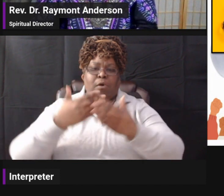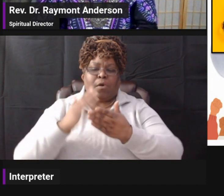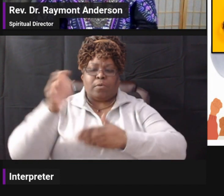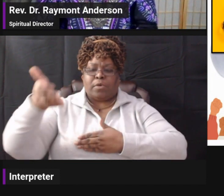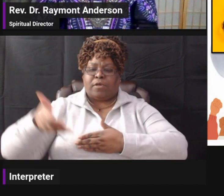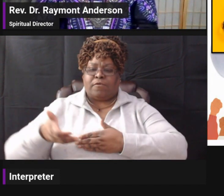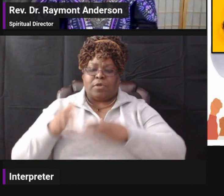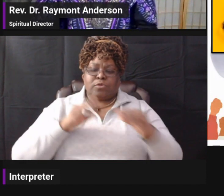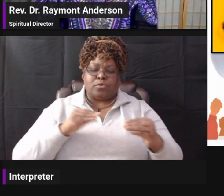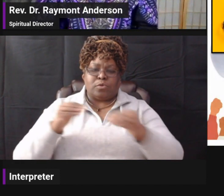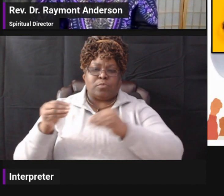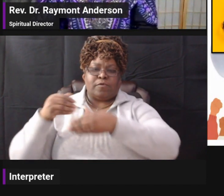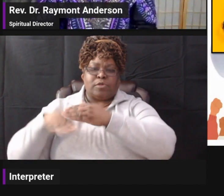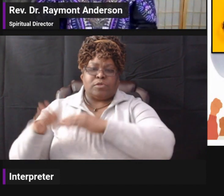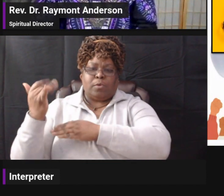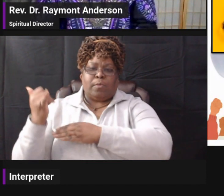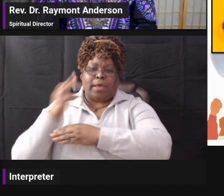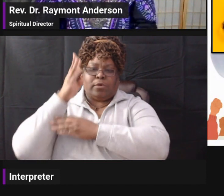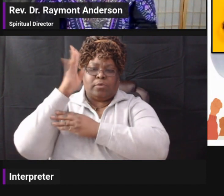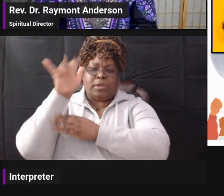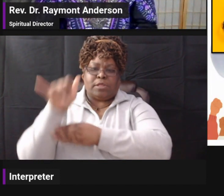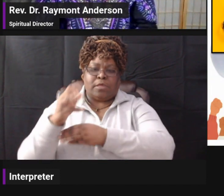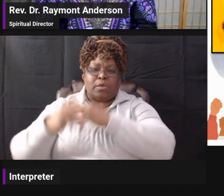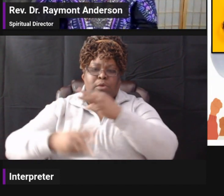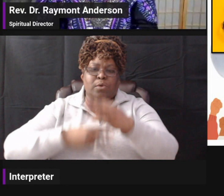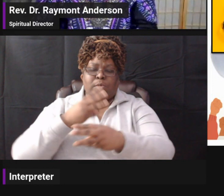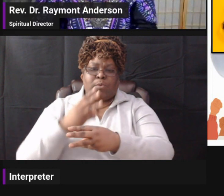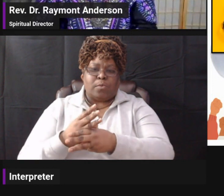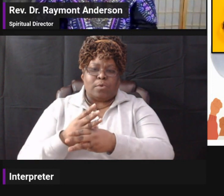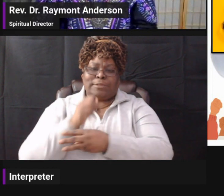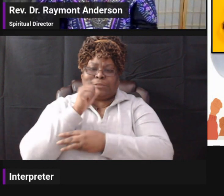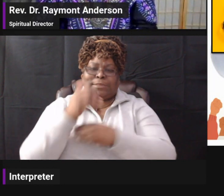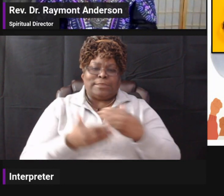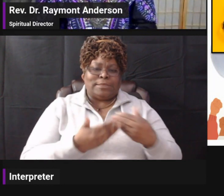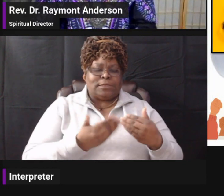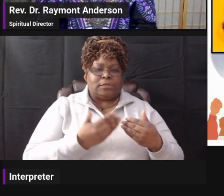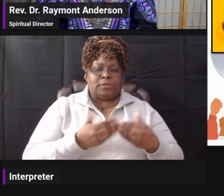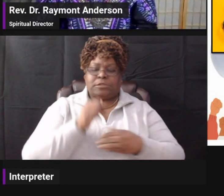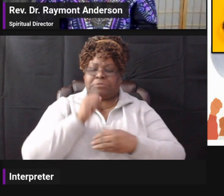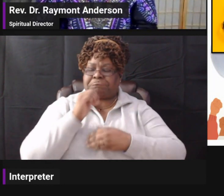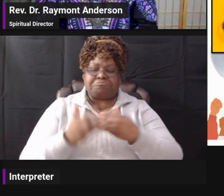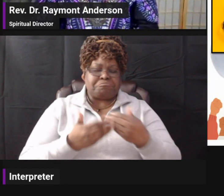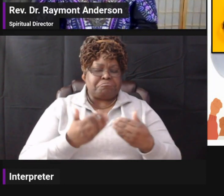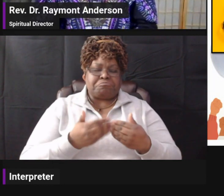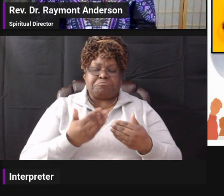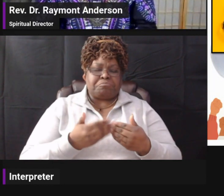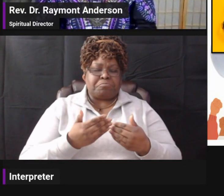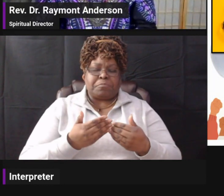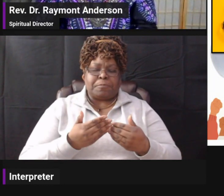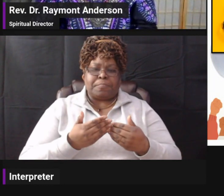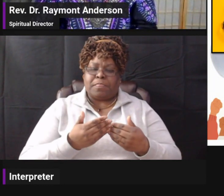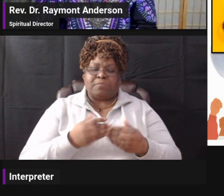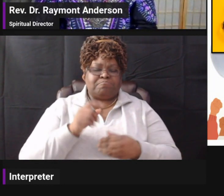What are we invited to step into? Because creating a world that works for all is not easy. It's not going